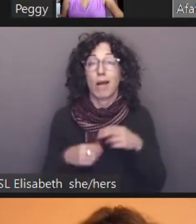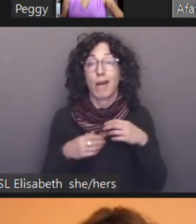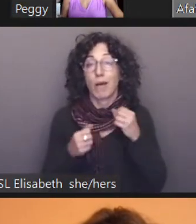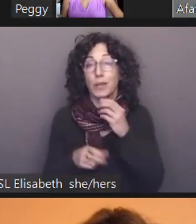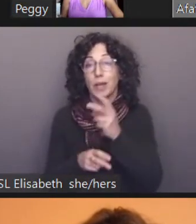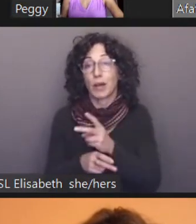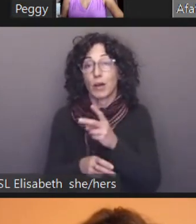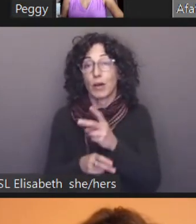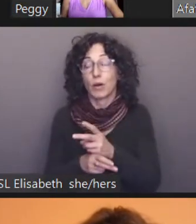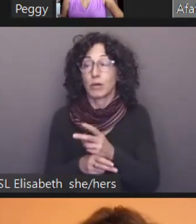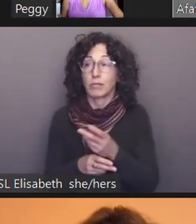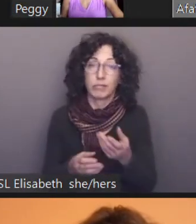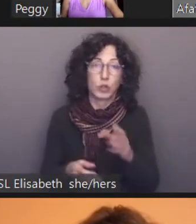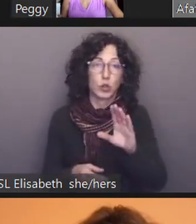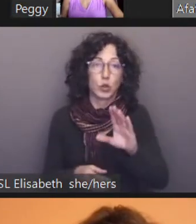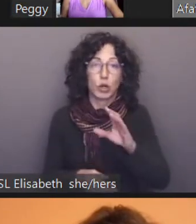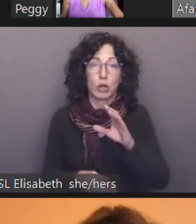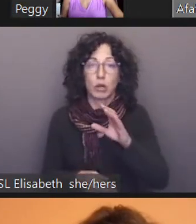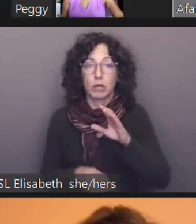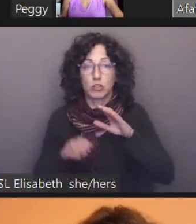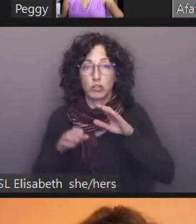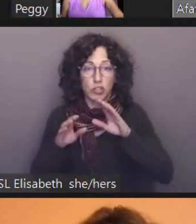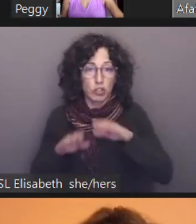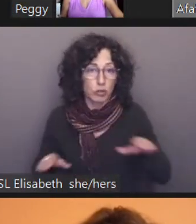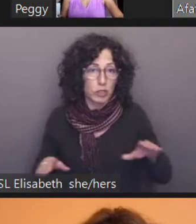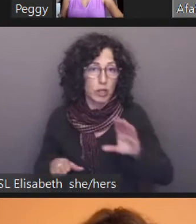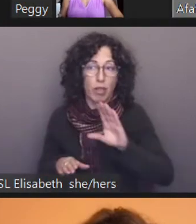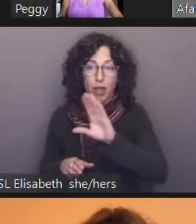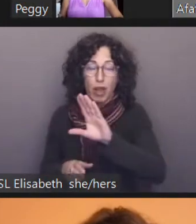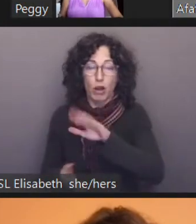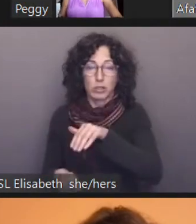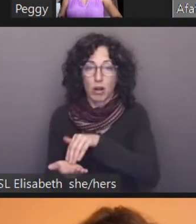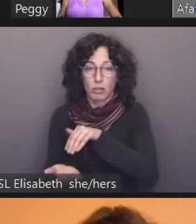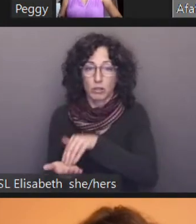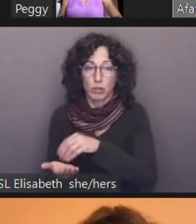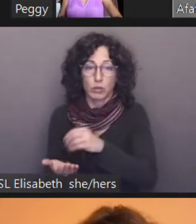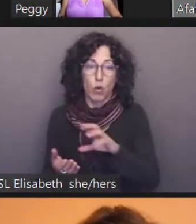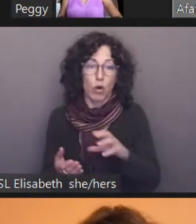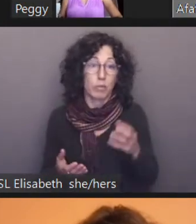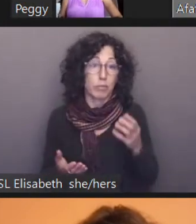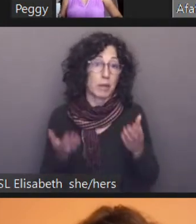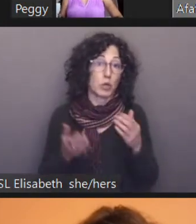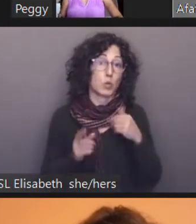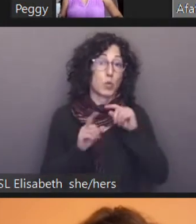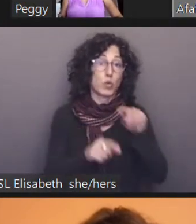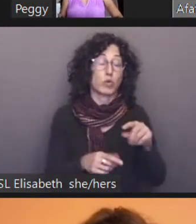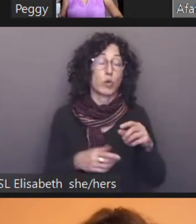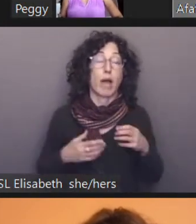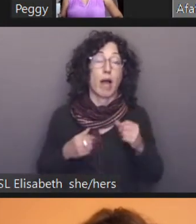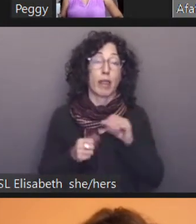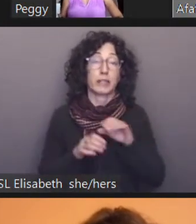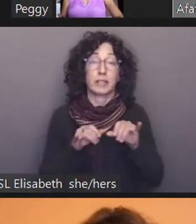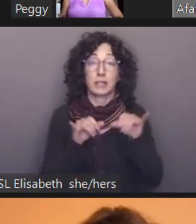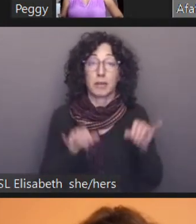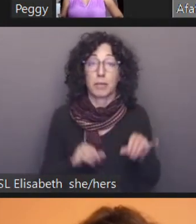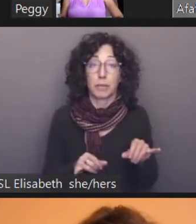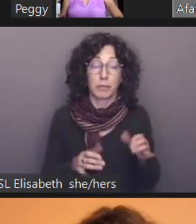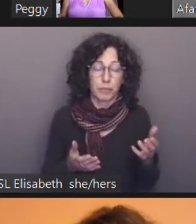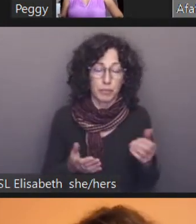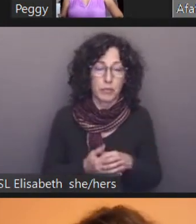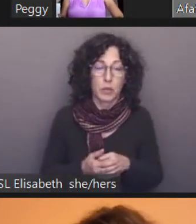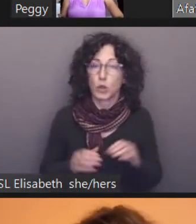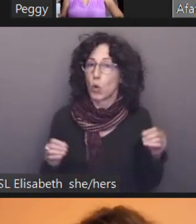child's pediatrician or your family doctor, or the health system where you usually get care. There is no cost